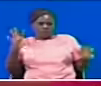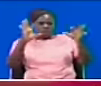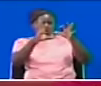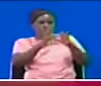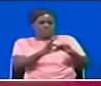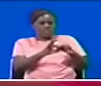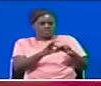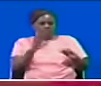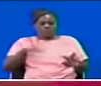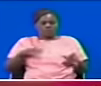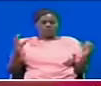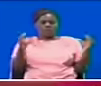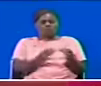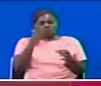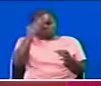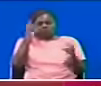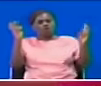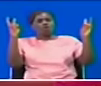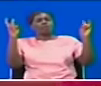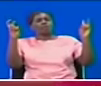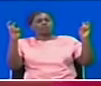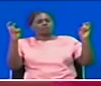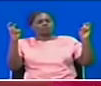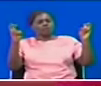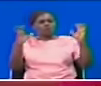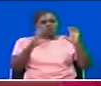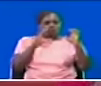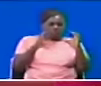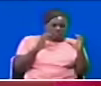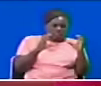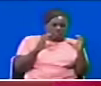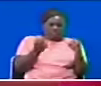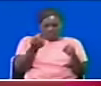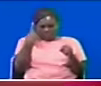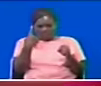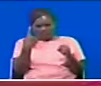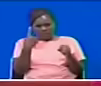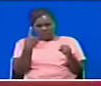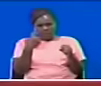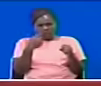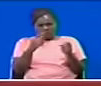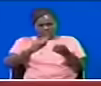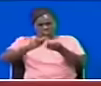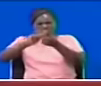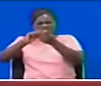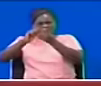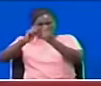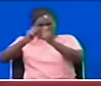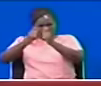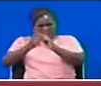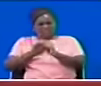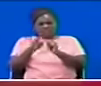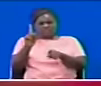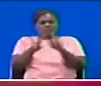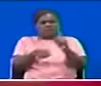women's groups to know what their issues are, are in constant communication with them to understand, you know, because it's a shifting, it's a shifting dynamic.